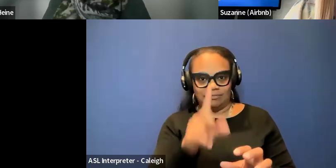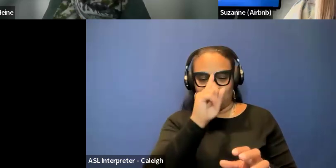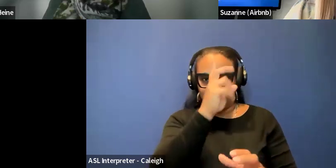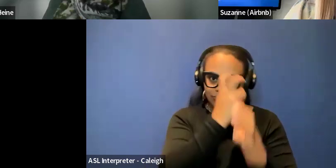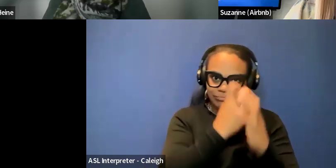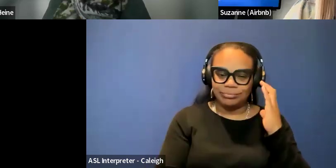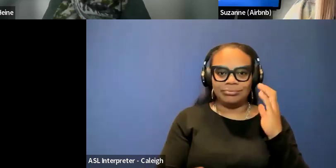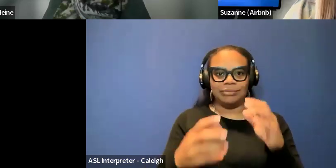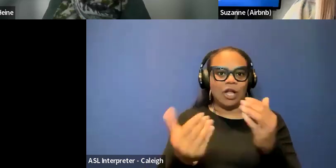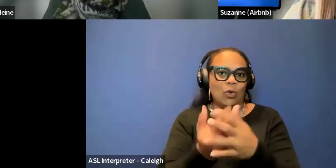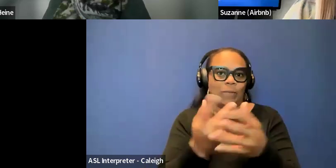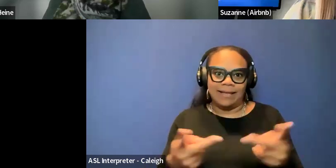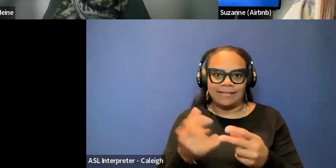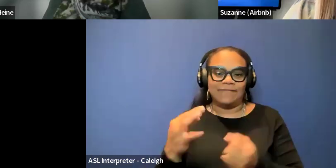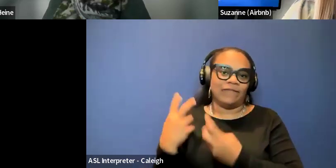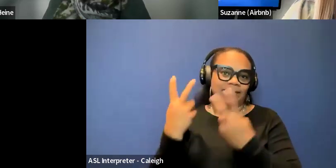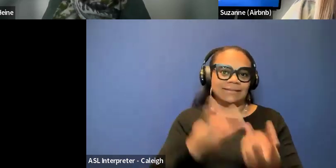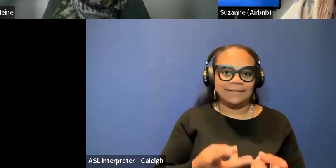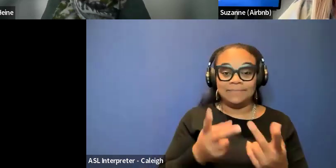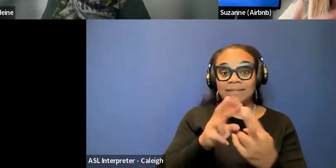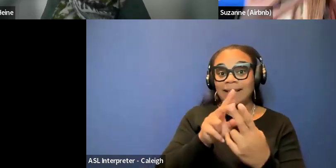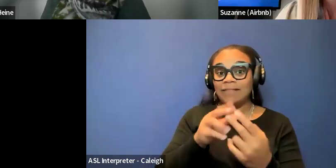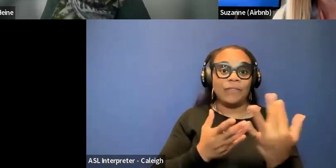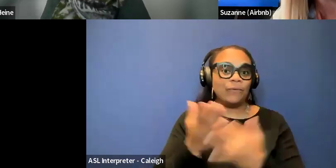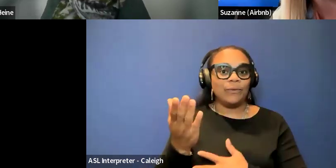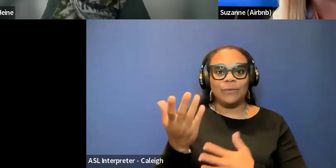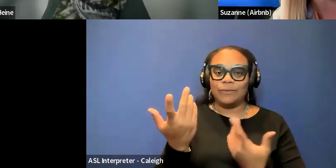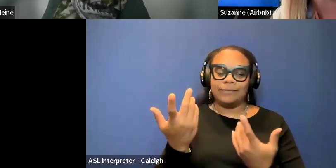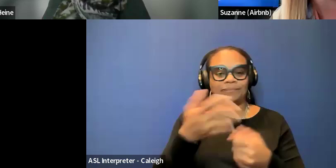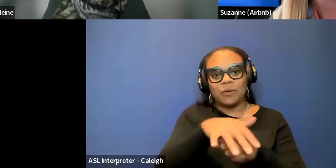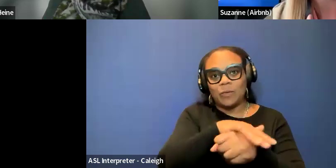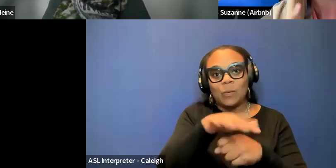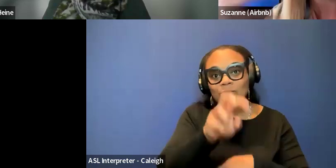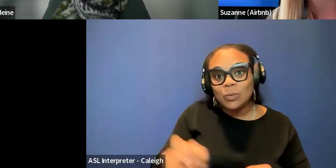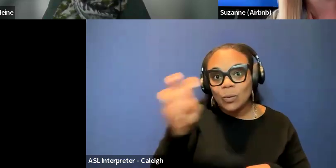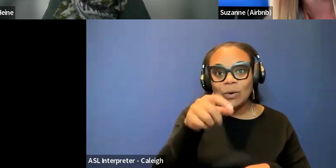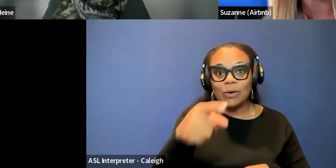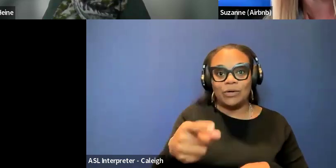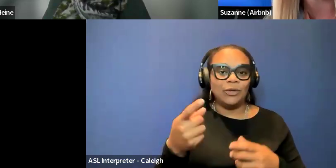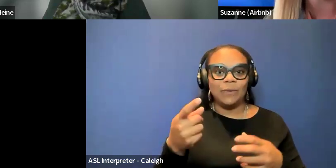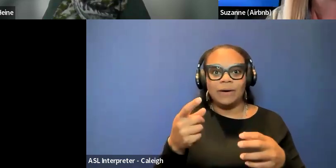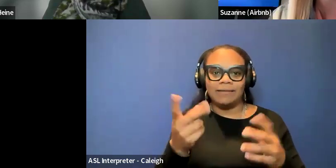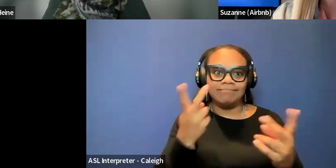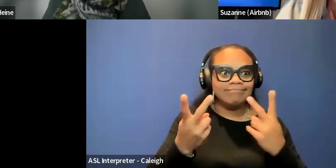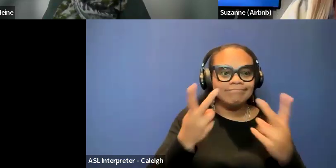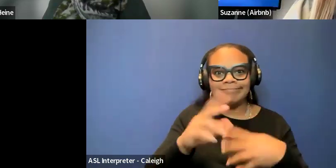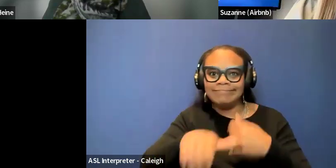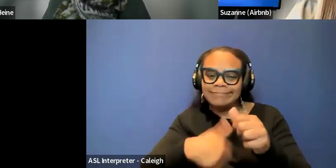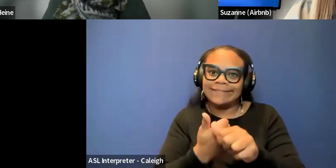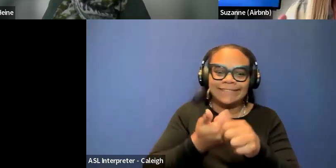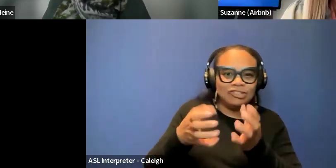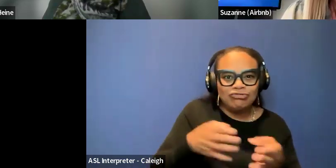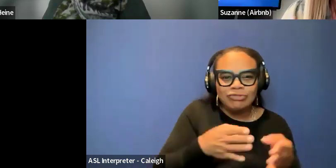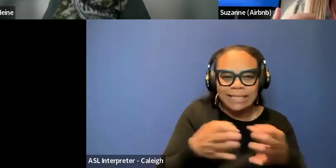in a new destination when you go there, whether it's through a local tour where you're exploring, the back streets of London and the local